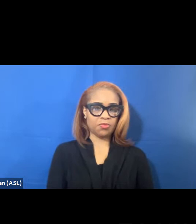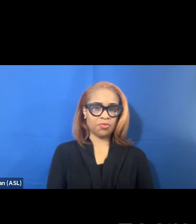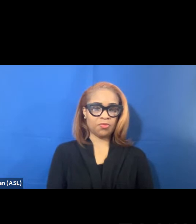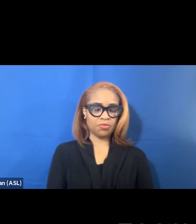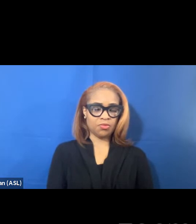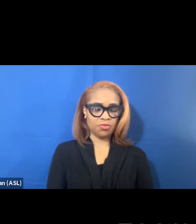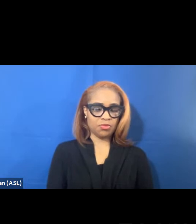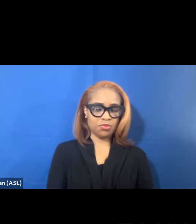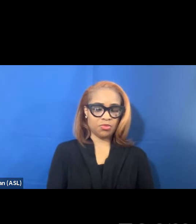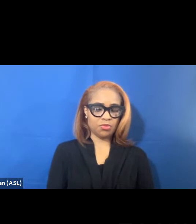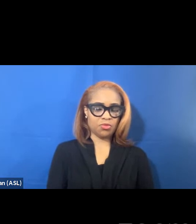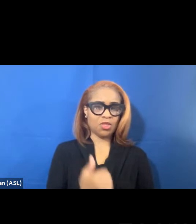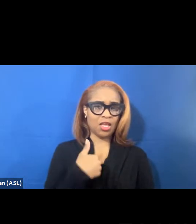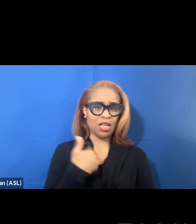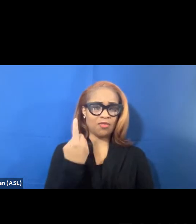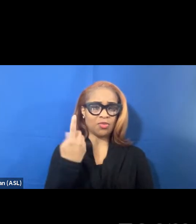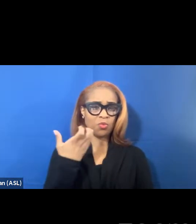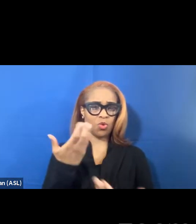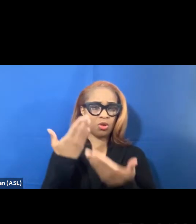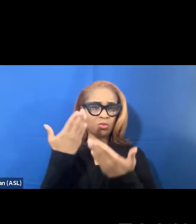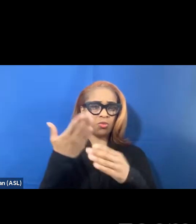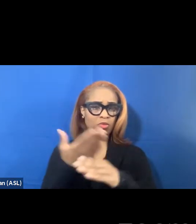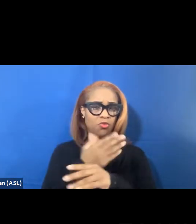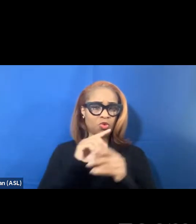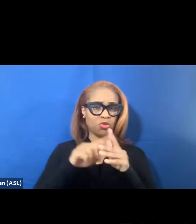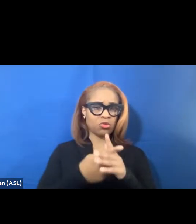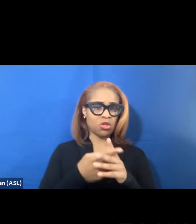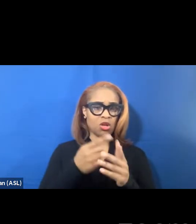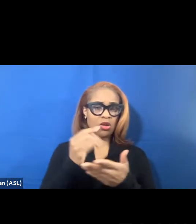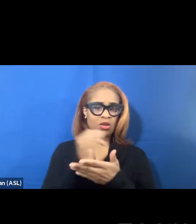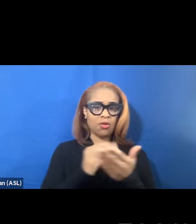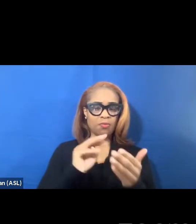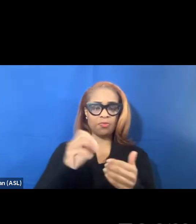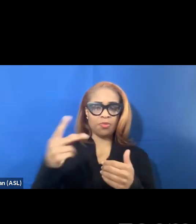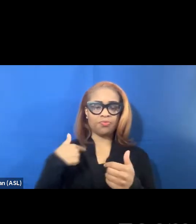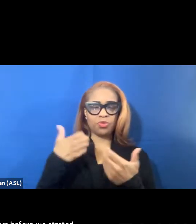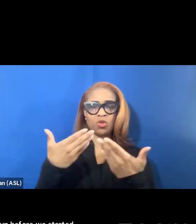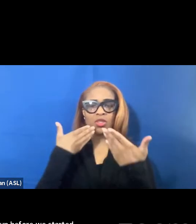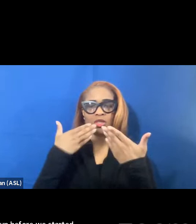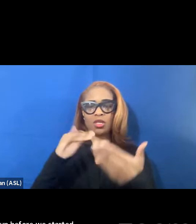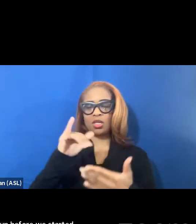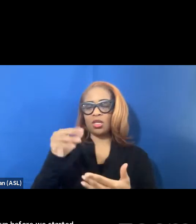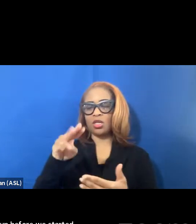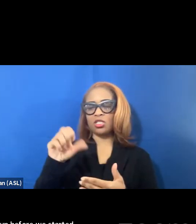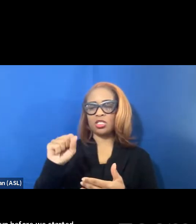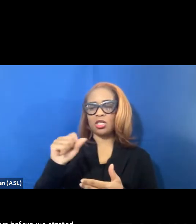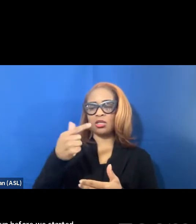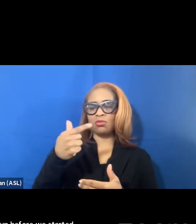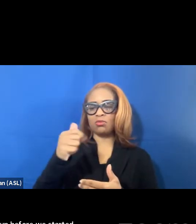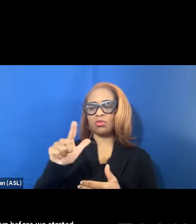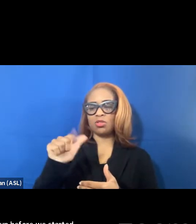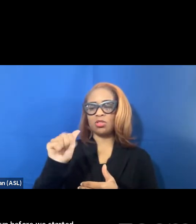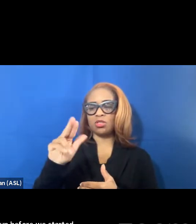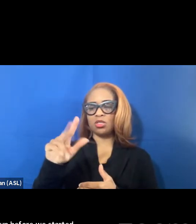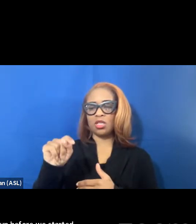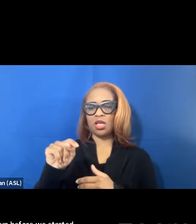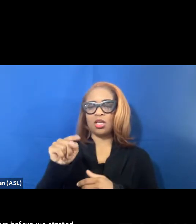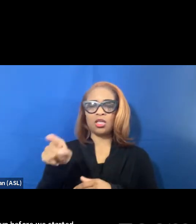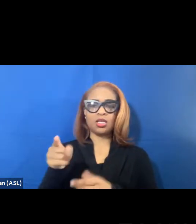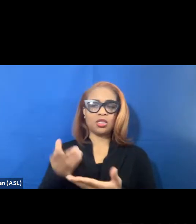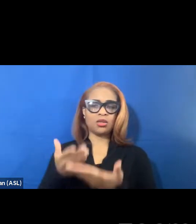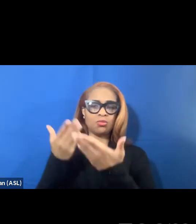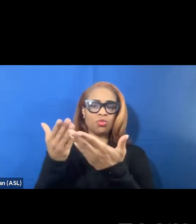a subject that i wanted to bring up before we started mapping and i want to thank james galant he brought it up uh in